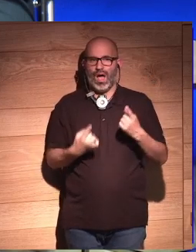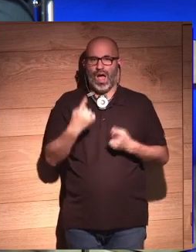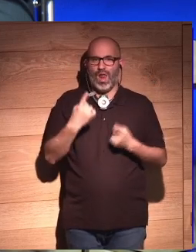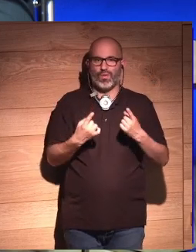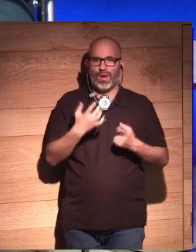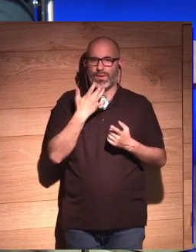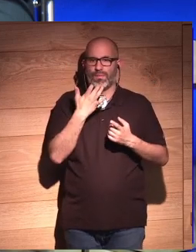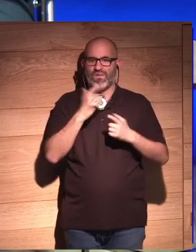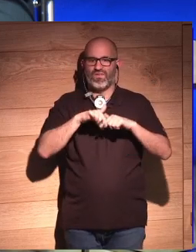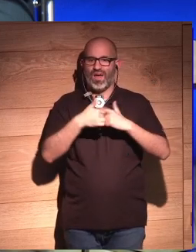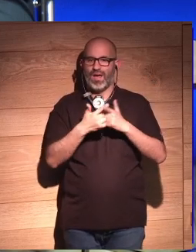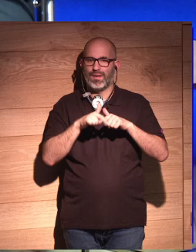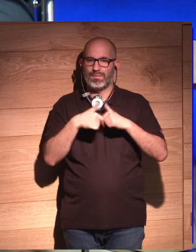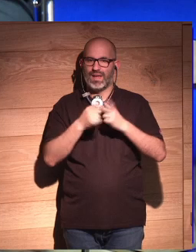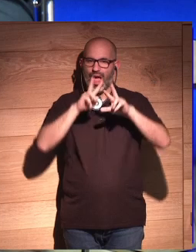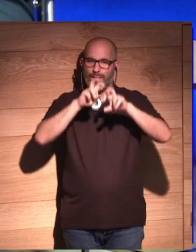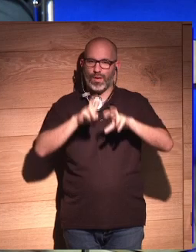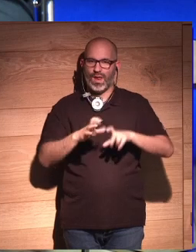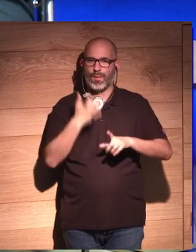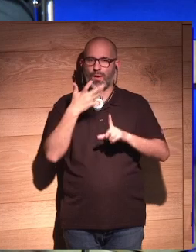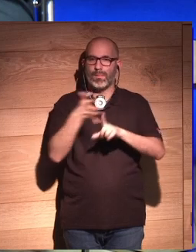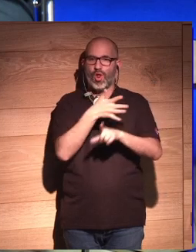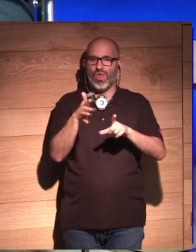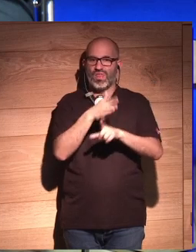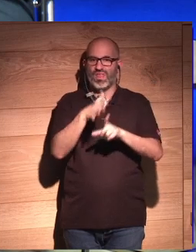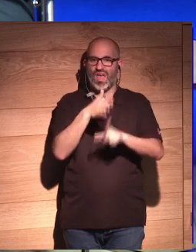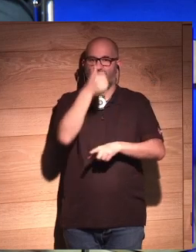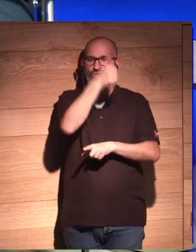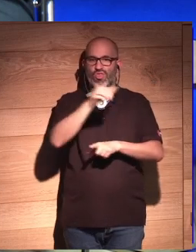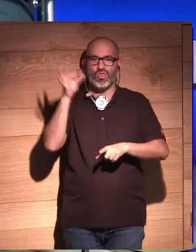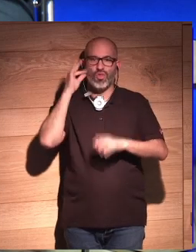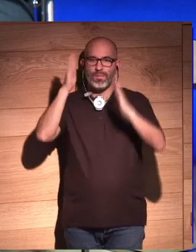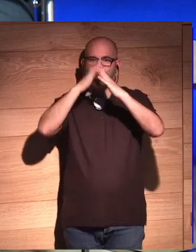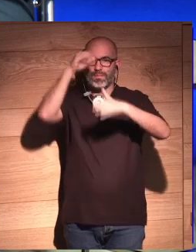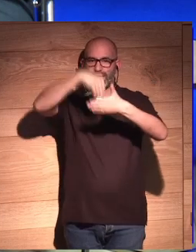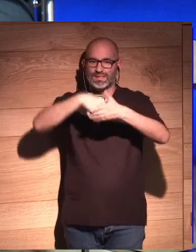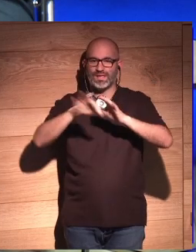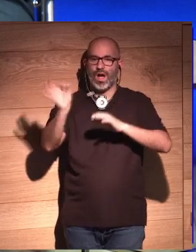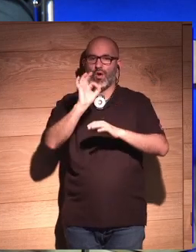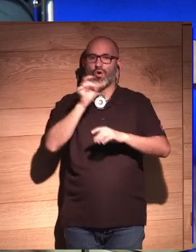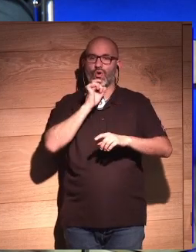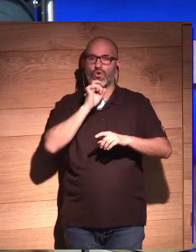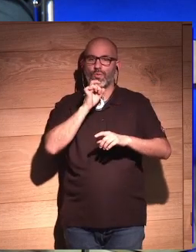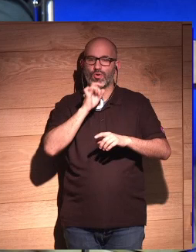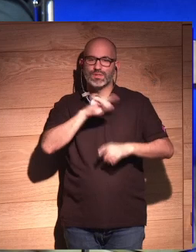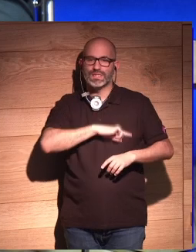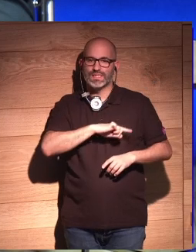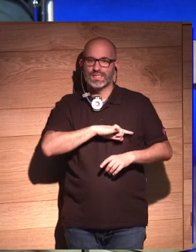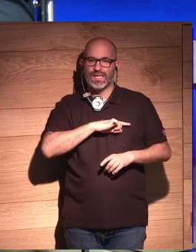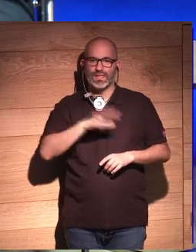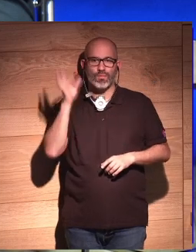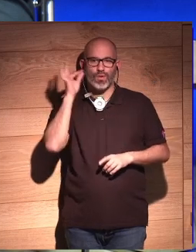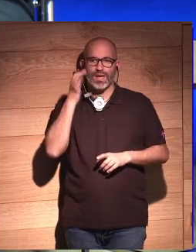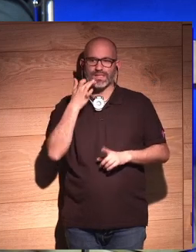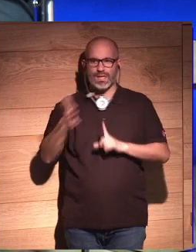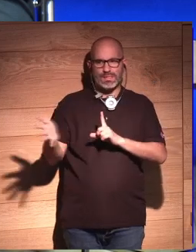violence in homes, and how a woman feels when a man is hitting you, and men were